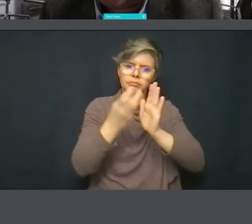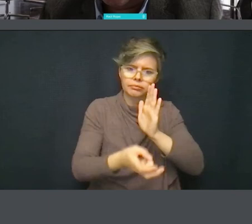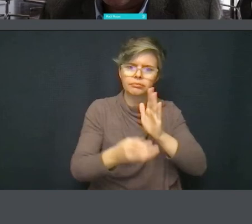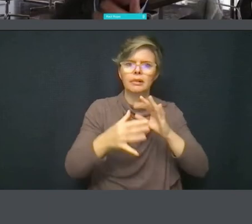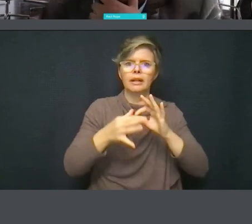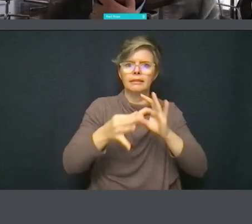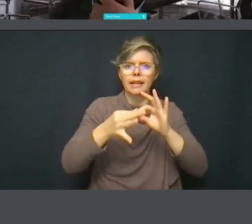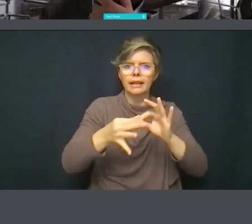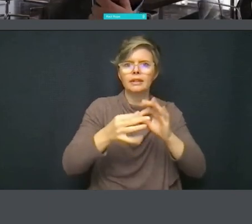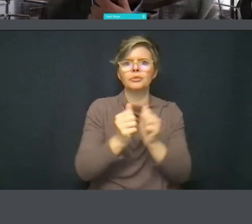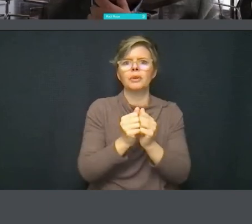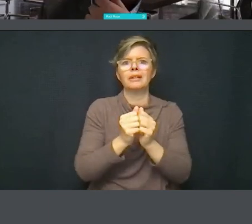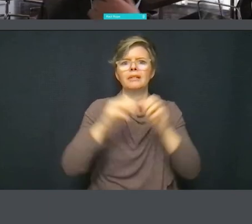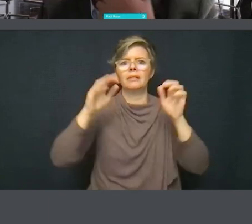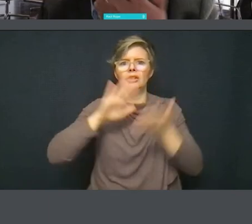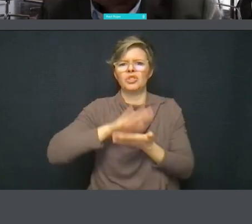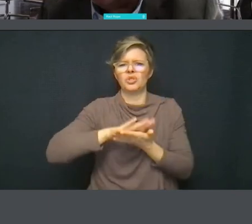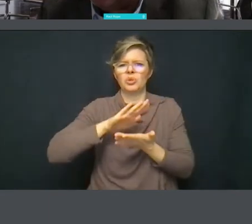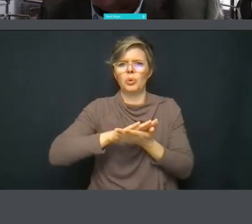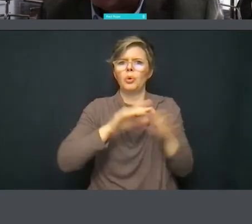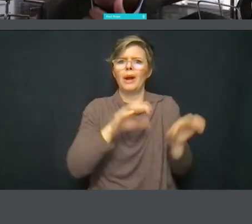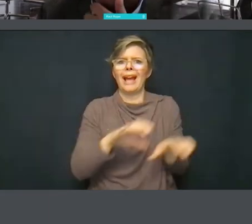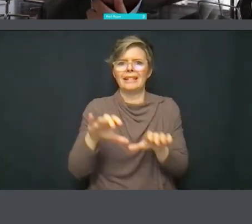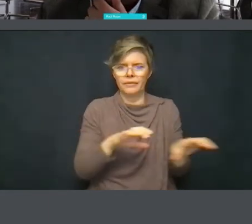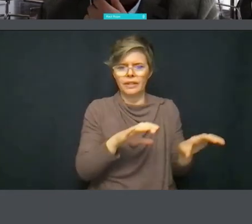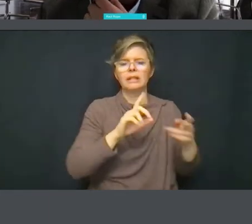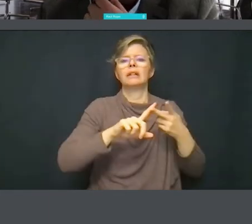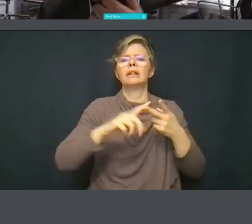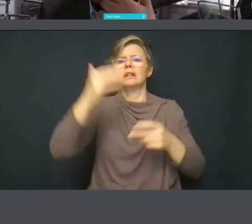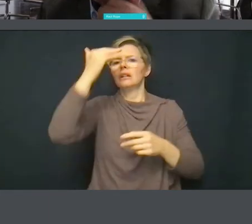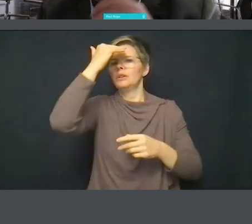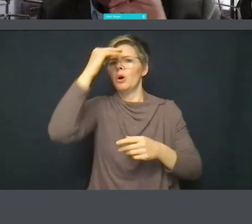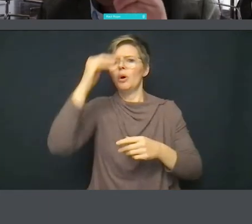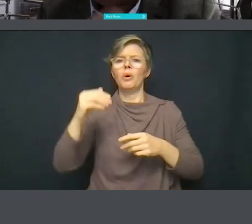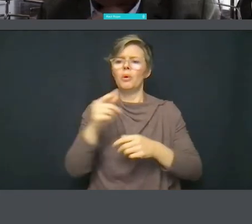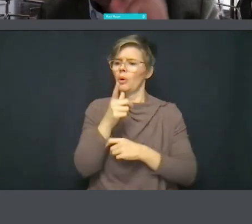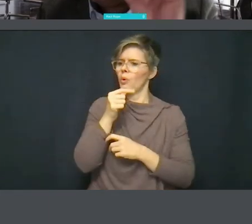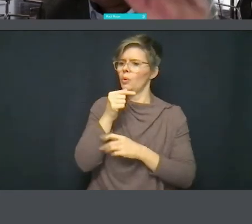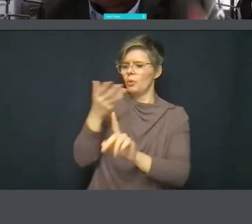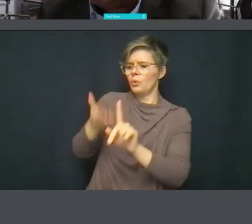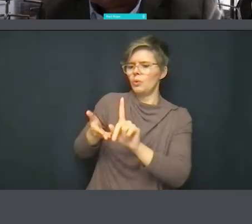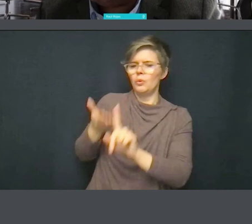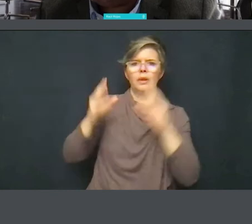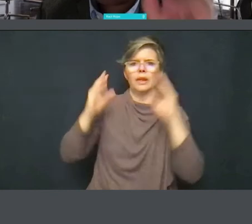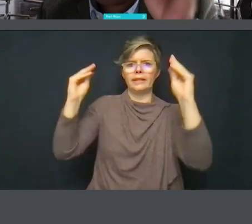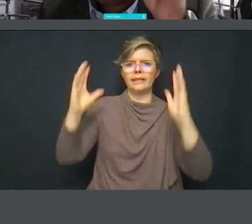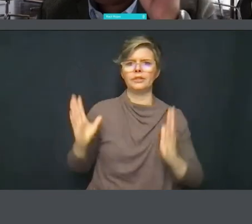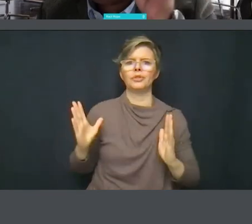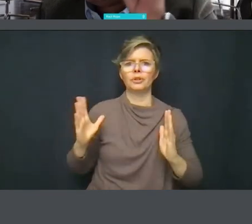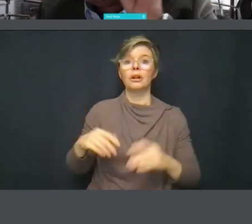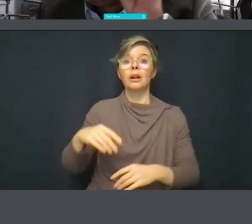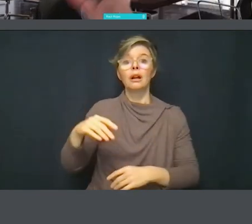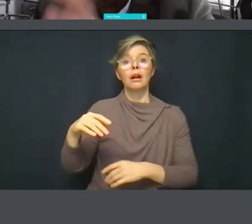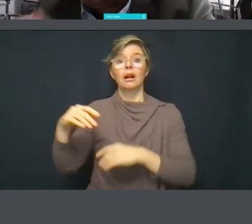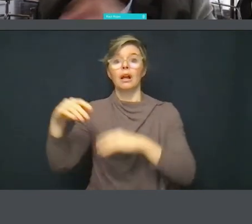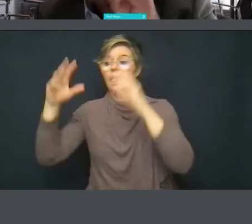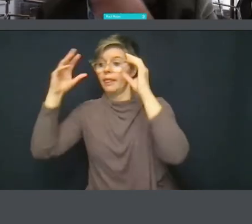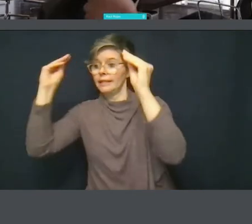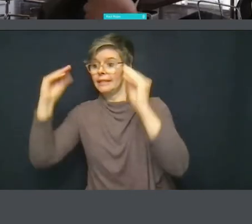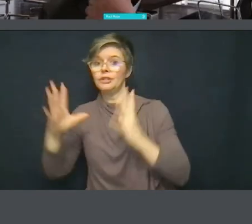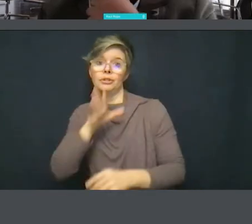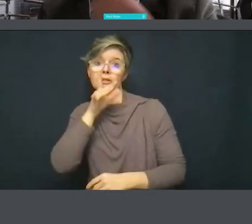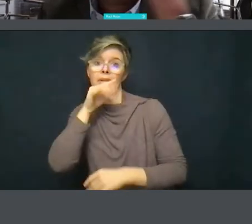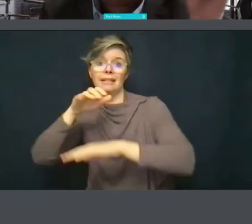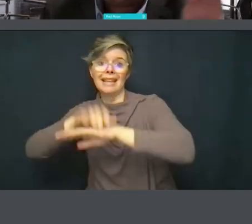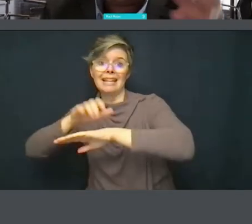in your child's education. What that means is get to know the teacher, right? If the teacher maybe only speaks English and the parent only speaks, let's say,